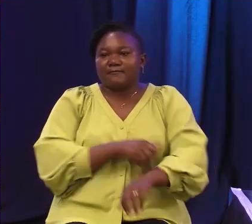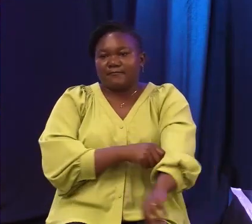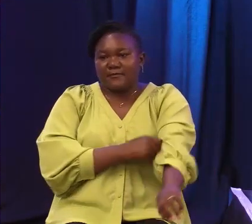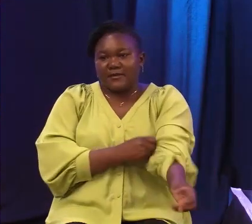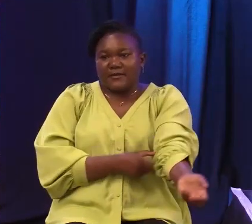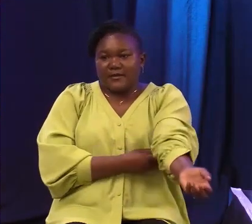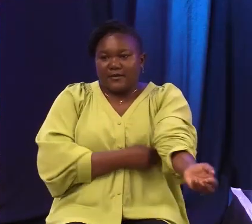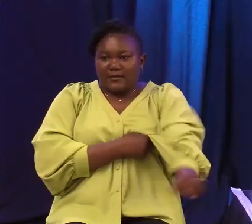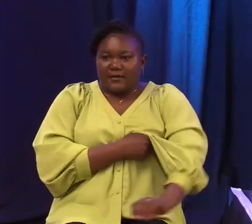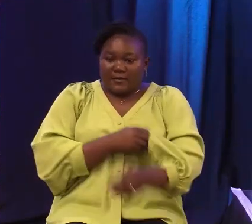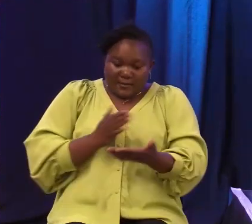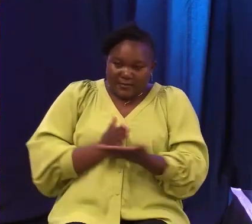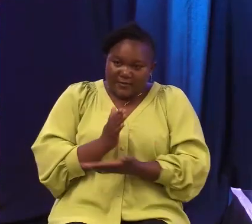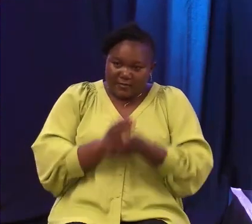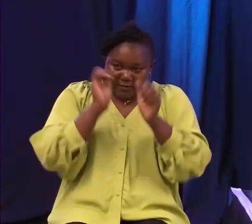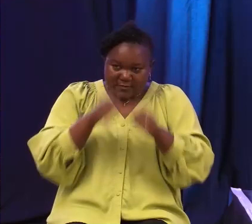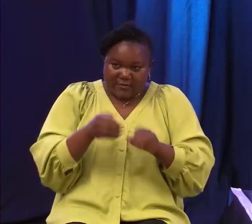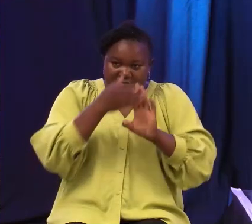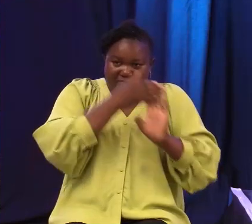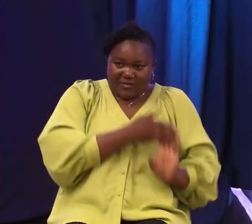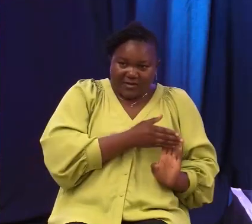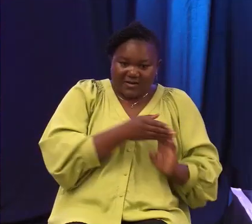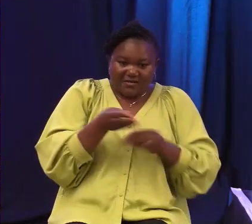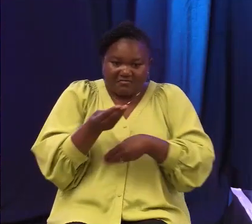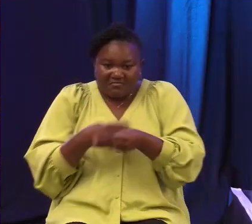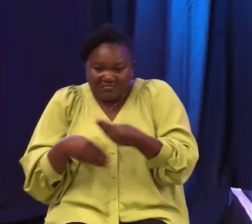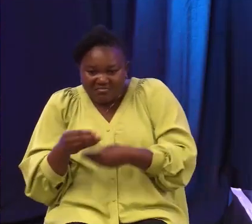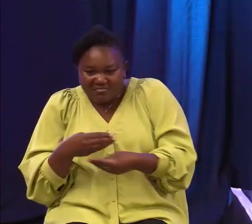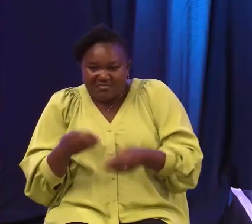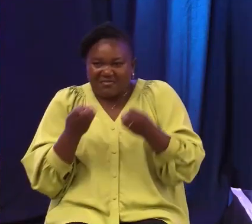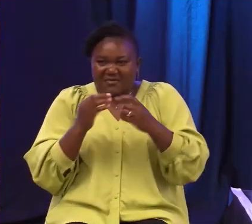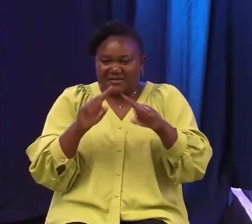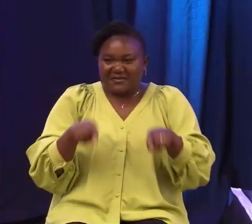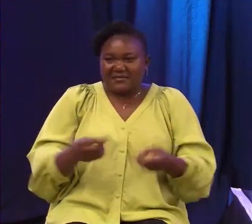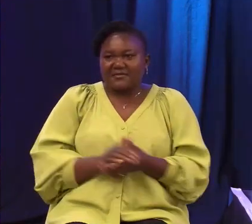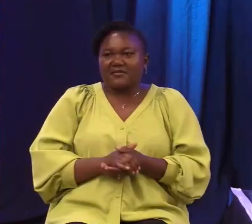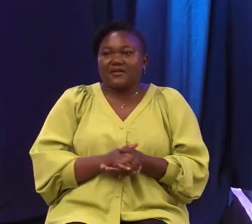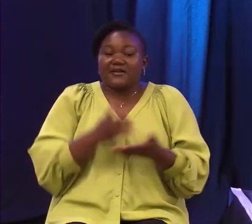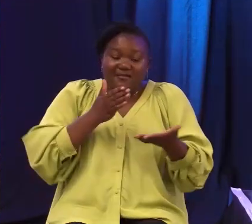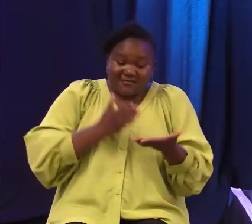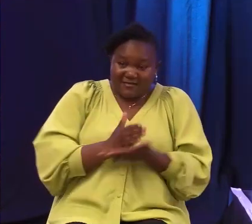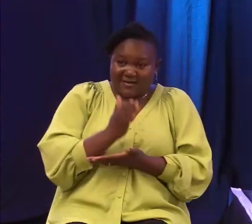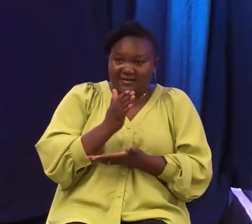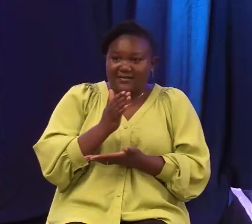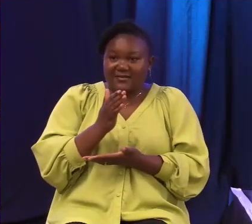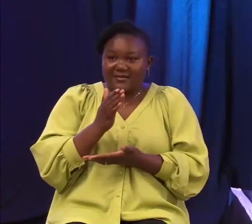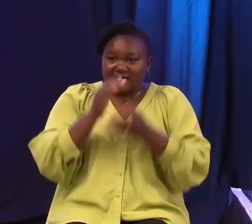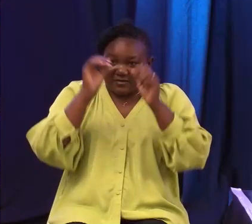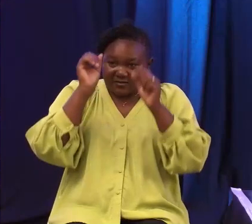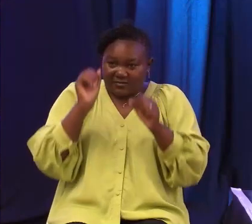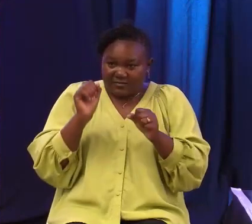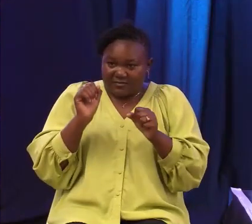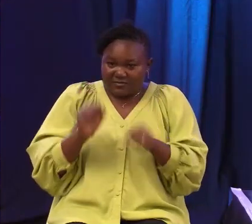the right to be protected from economic exploitation, the right to avoid